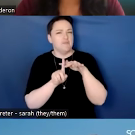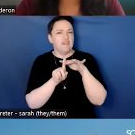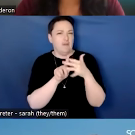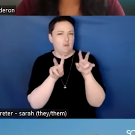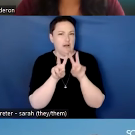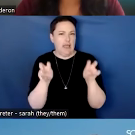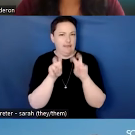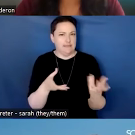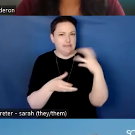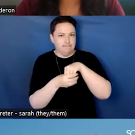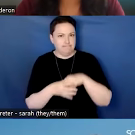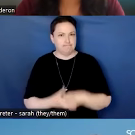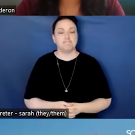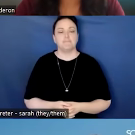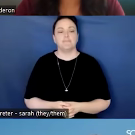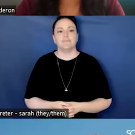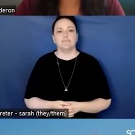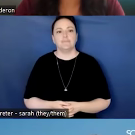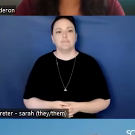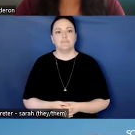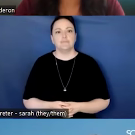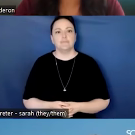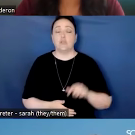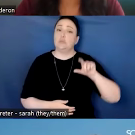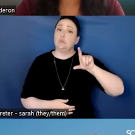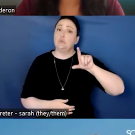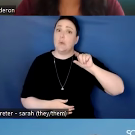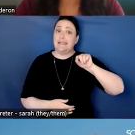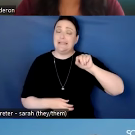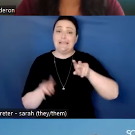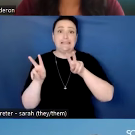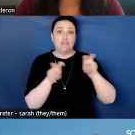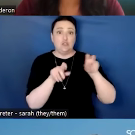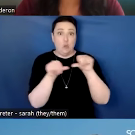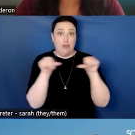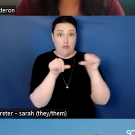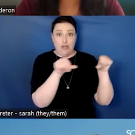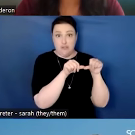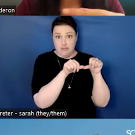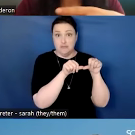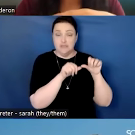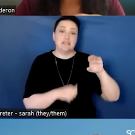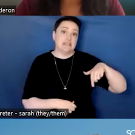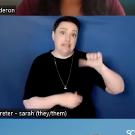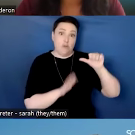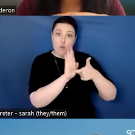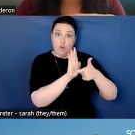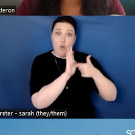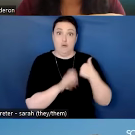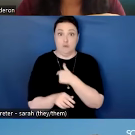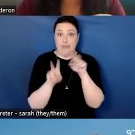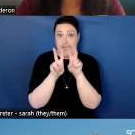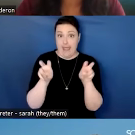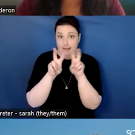This contains the 20 issue areas that are required by CEQA for us to analyze. It'll have